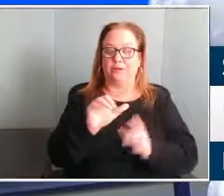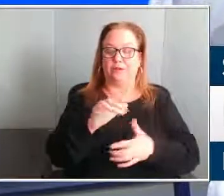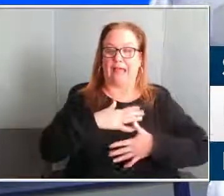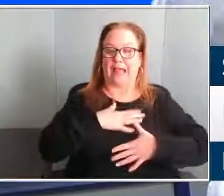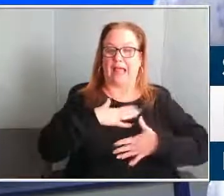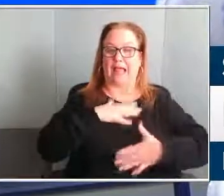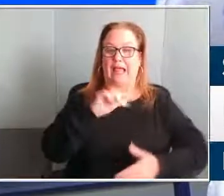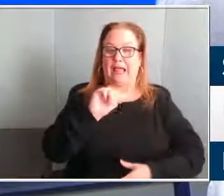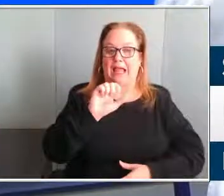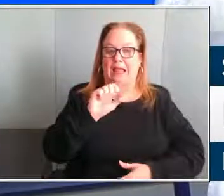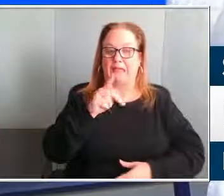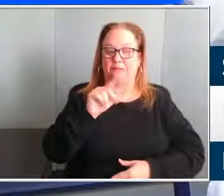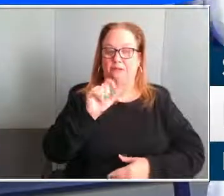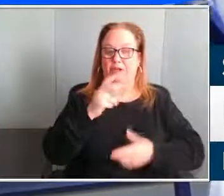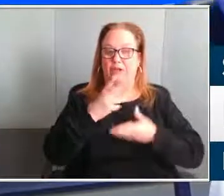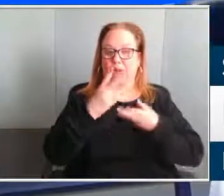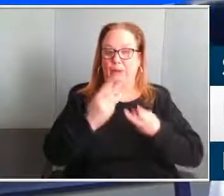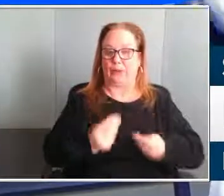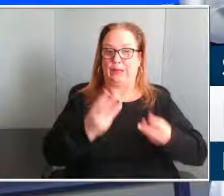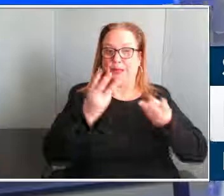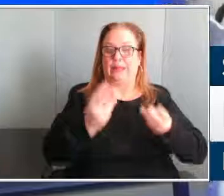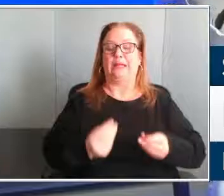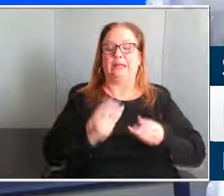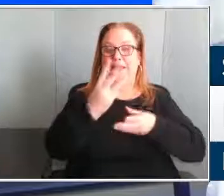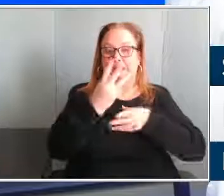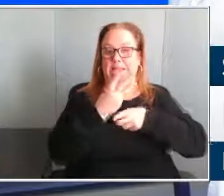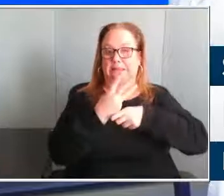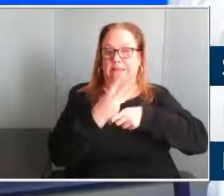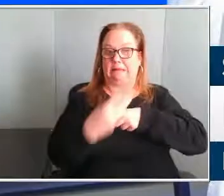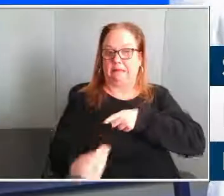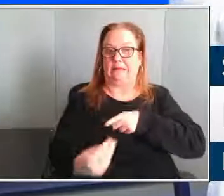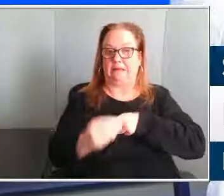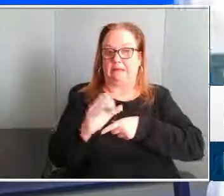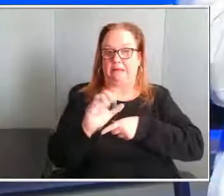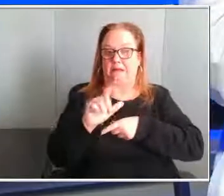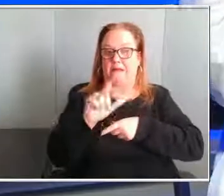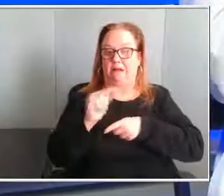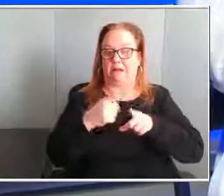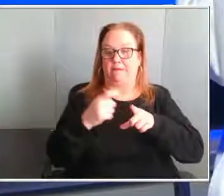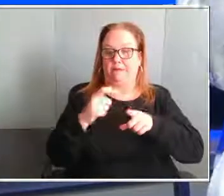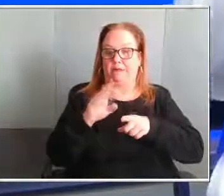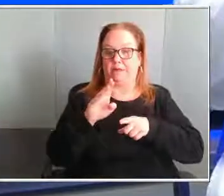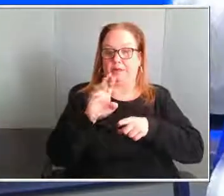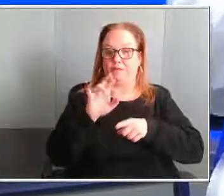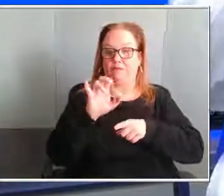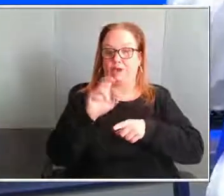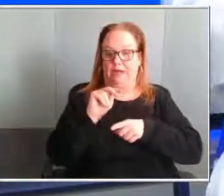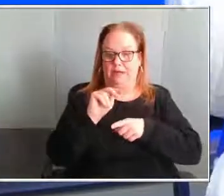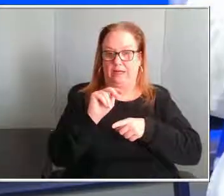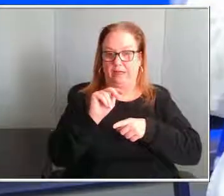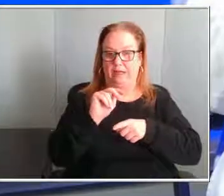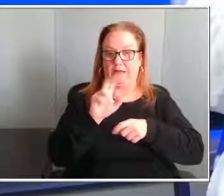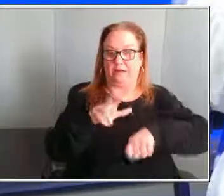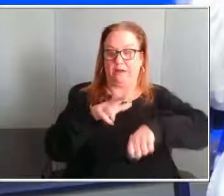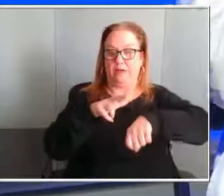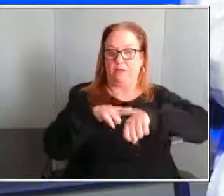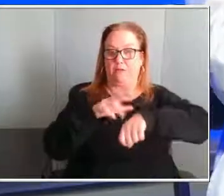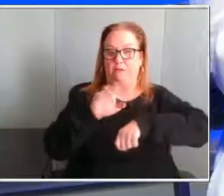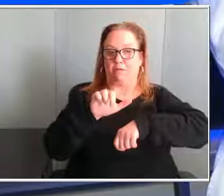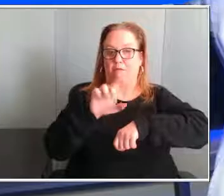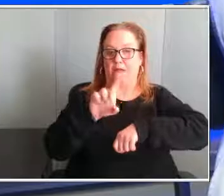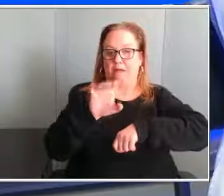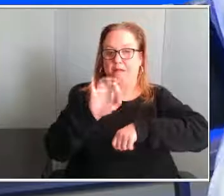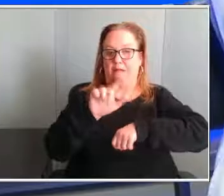provided continuous suction or aspiration and literally sucked the clot out of his brain, restoring normal blood flow back into that area of the